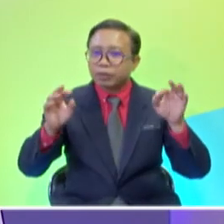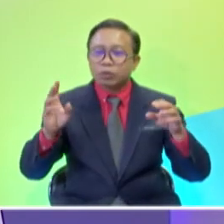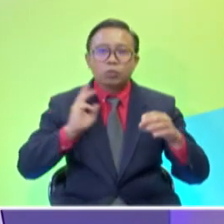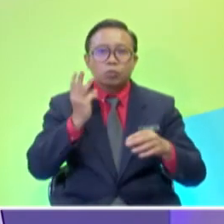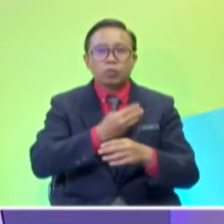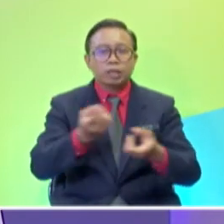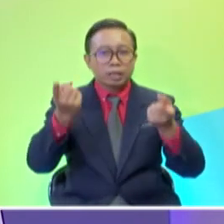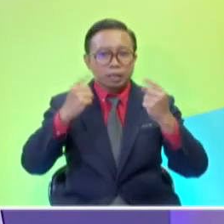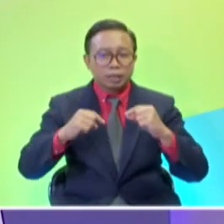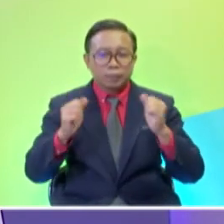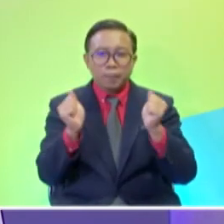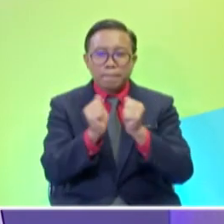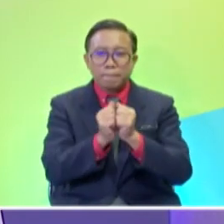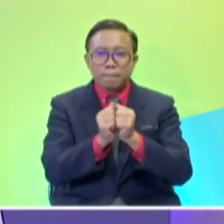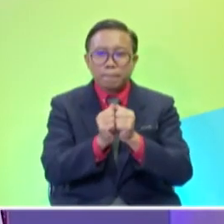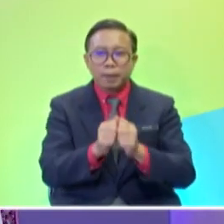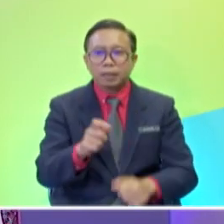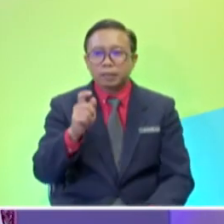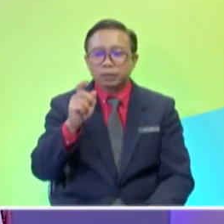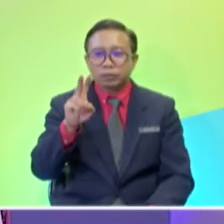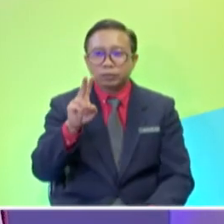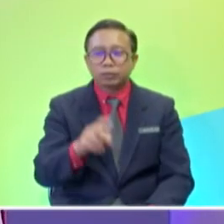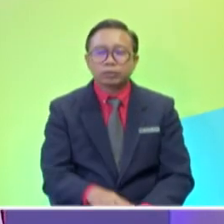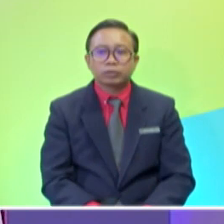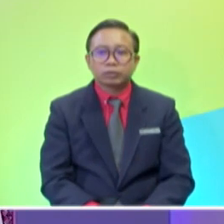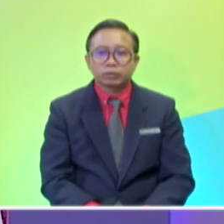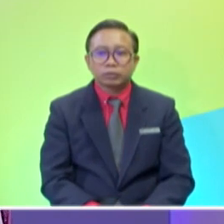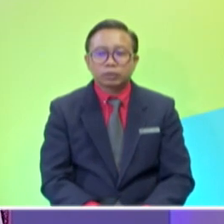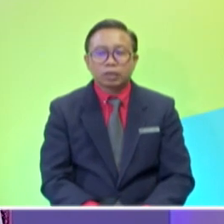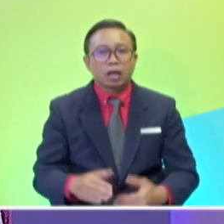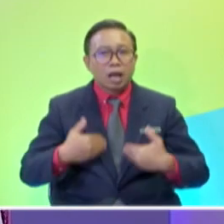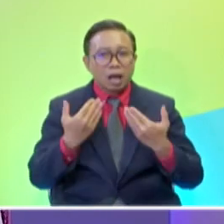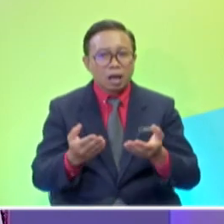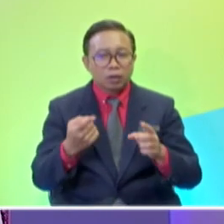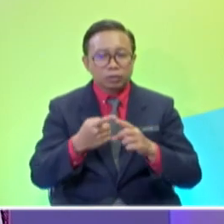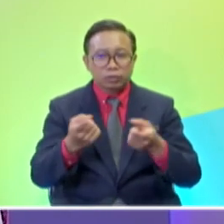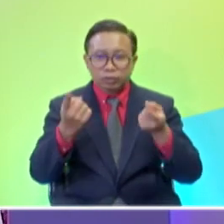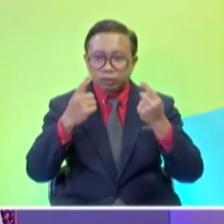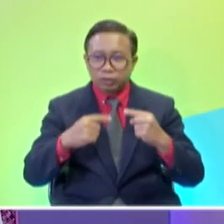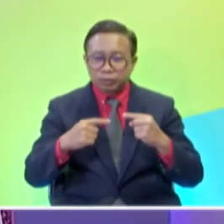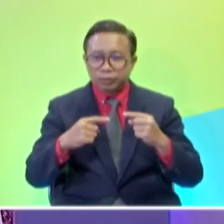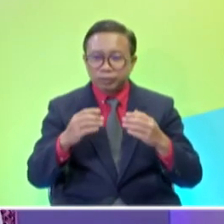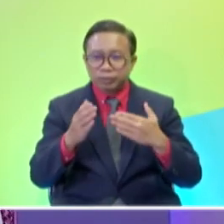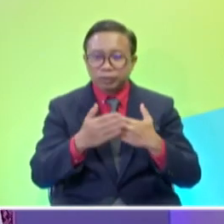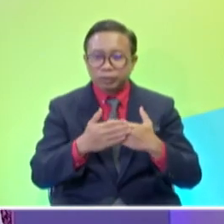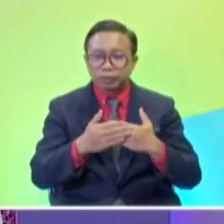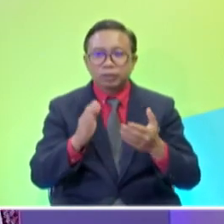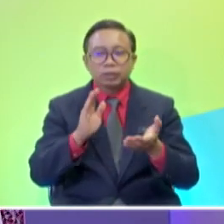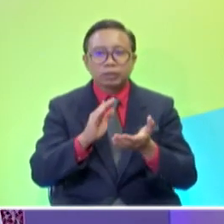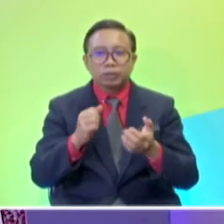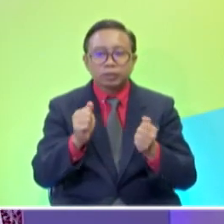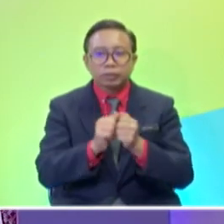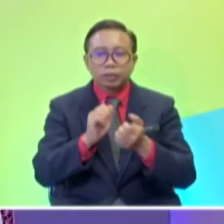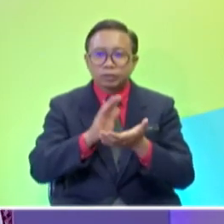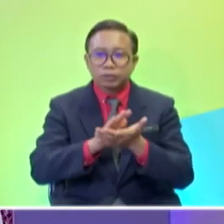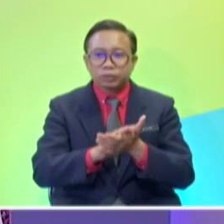here by tube. Just like when you want to come to school. How do you come to school? Oh, I come to school by bus. By